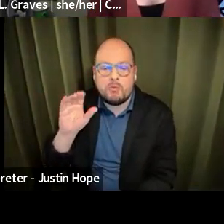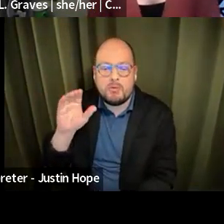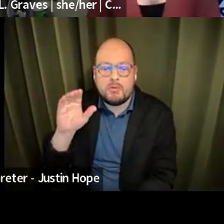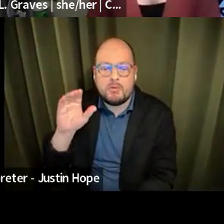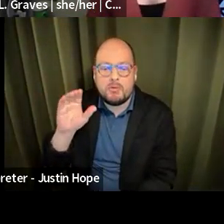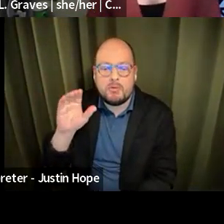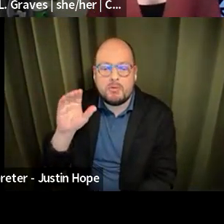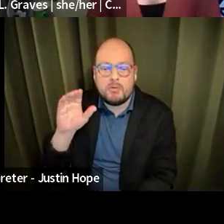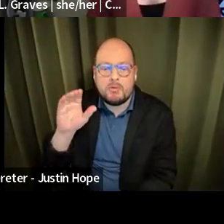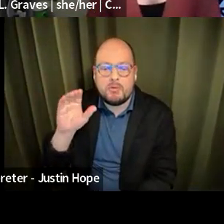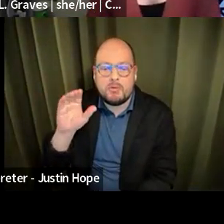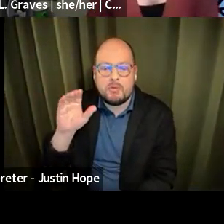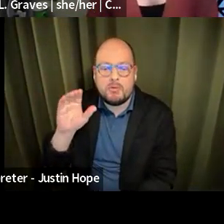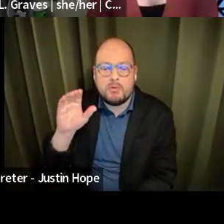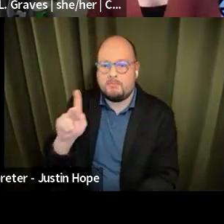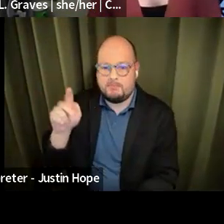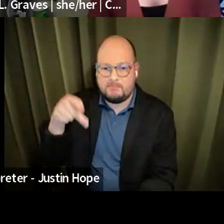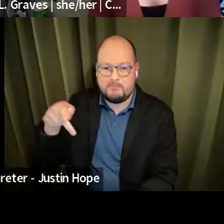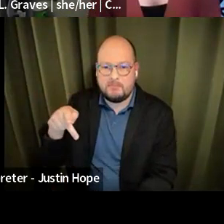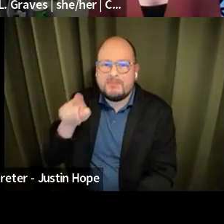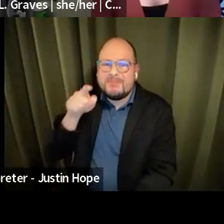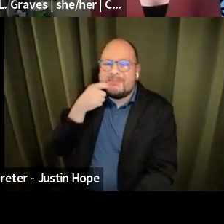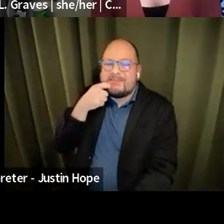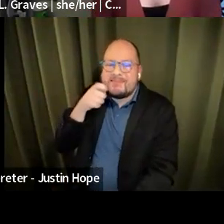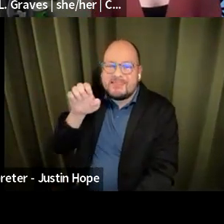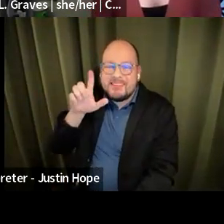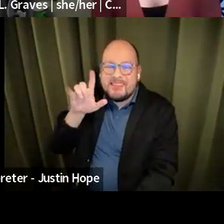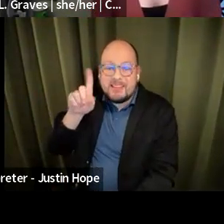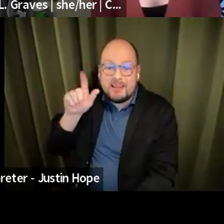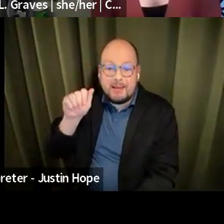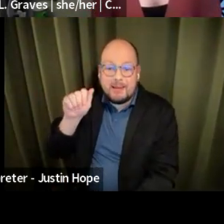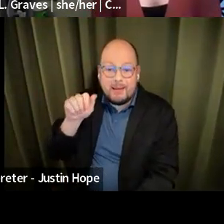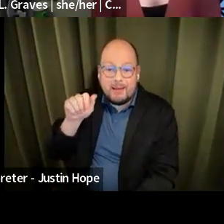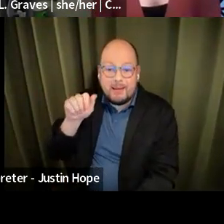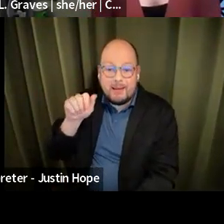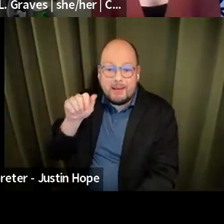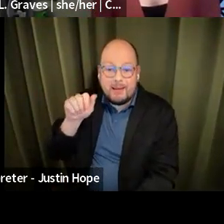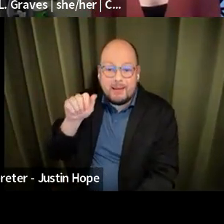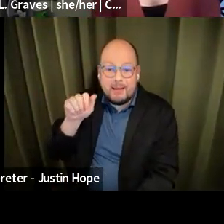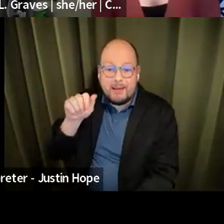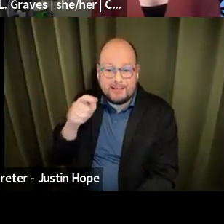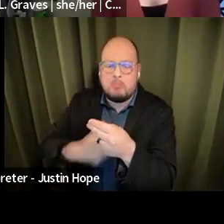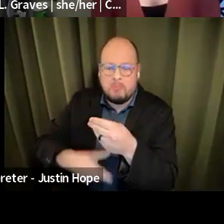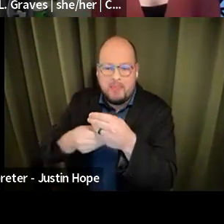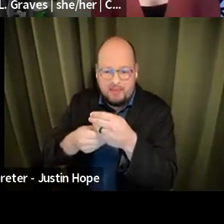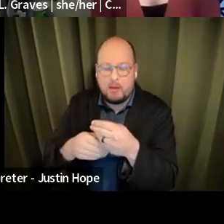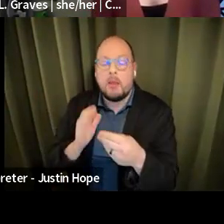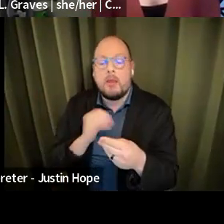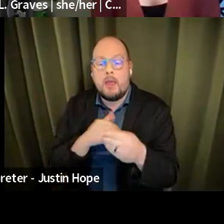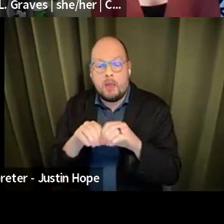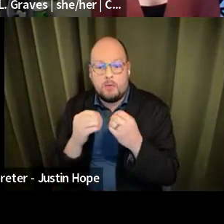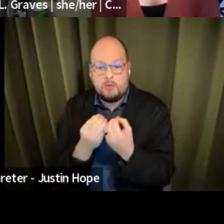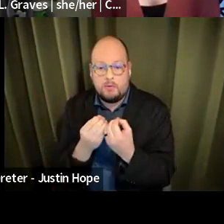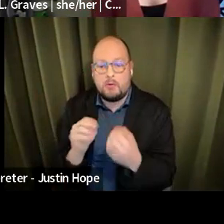just shared, in our organization, KP Northwest, Kaiser Permanente